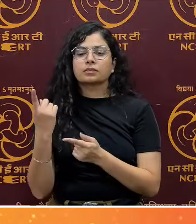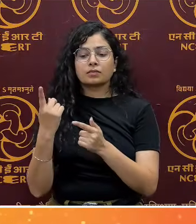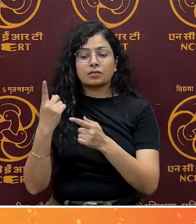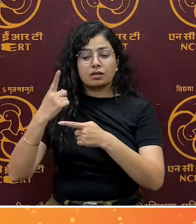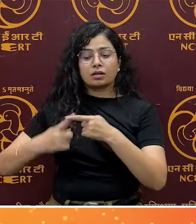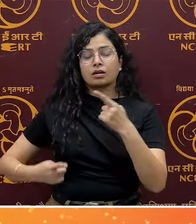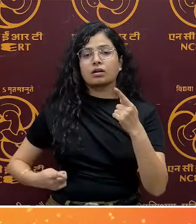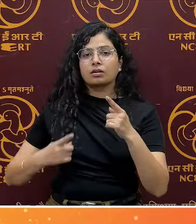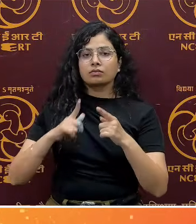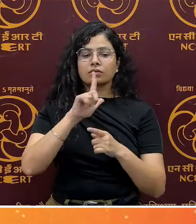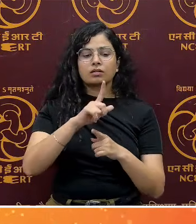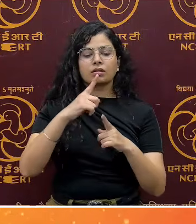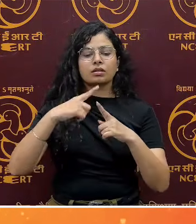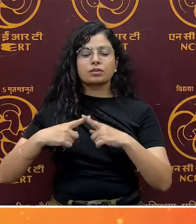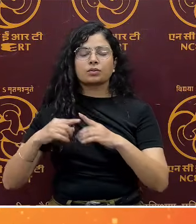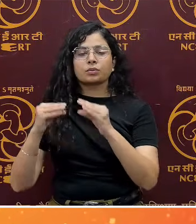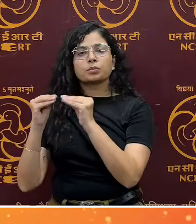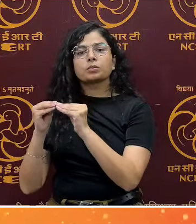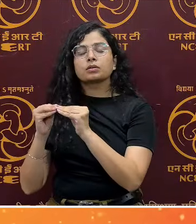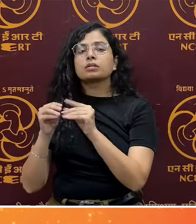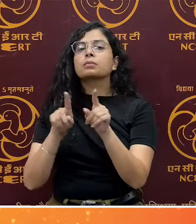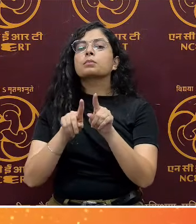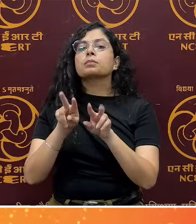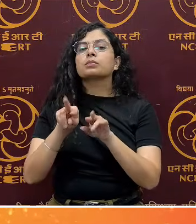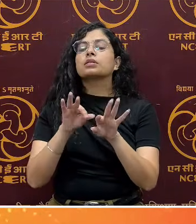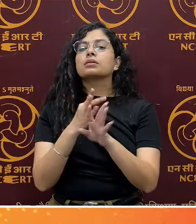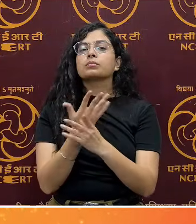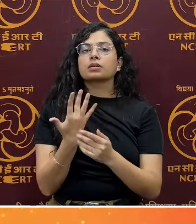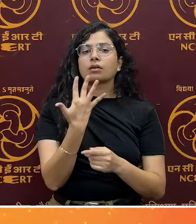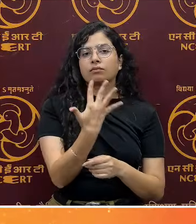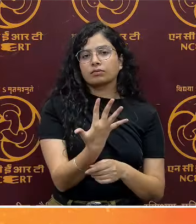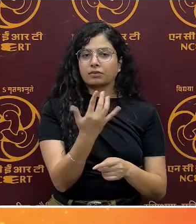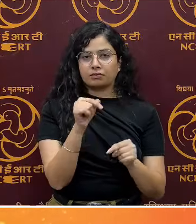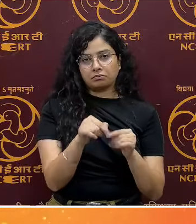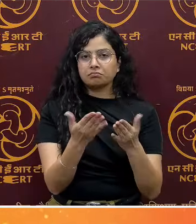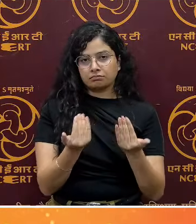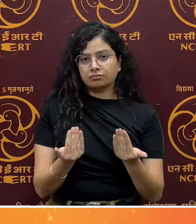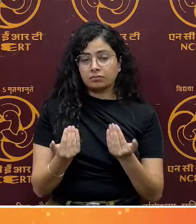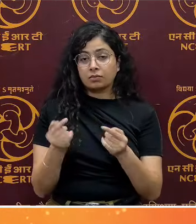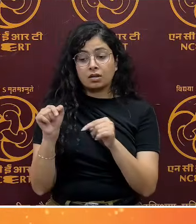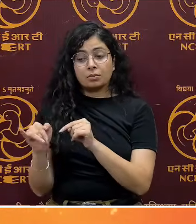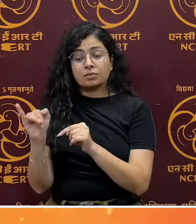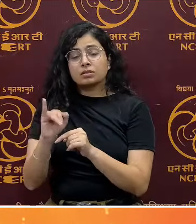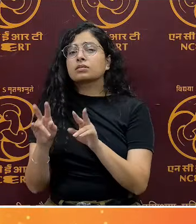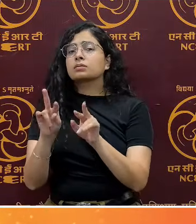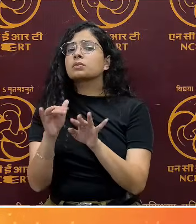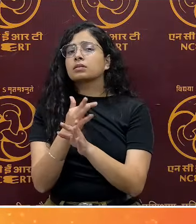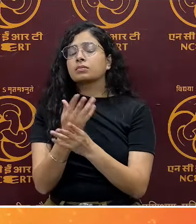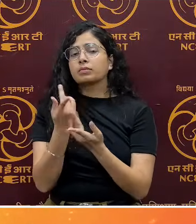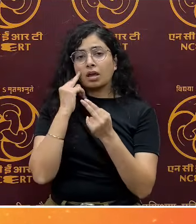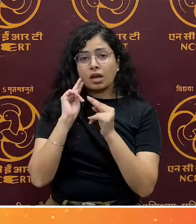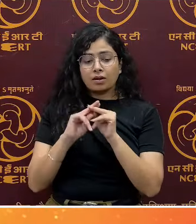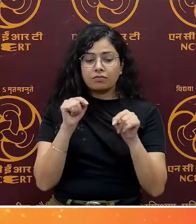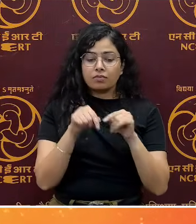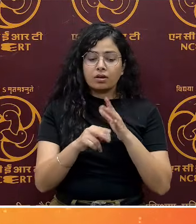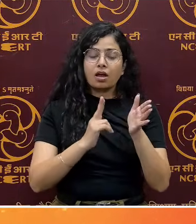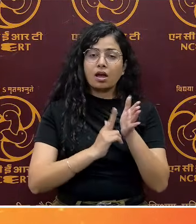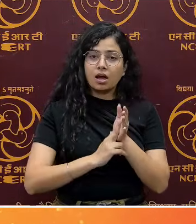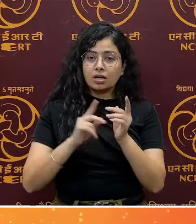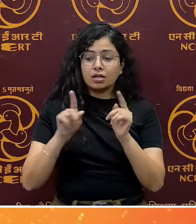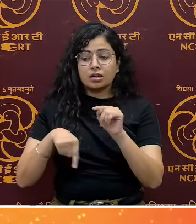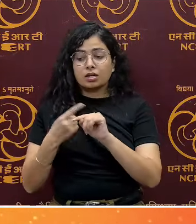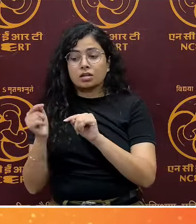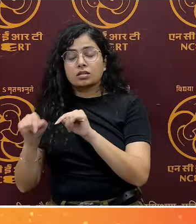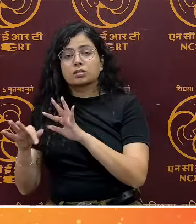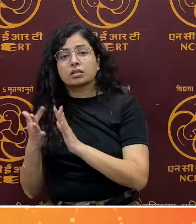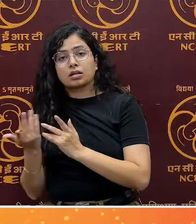length into breadth, that is 5 numbers are there, 5 is here and 6 is here. That means if this is n, this is n plus 1,